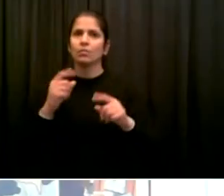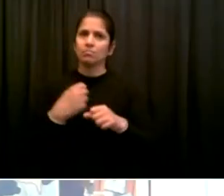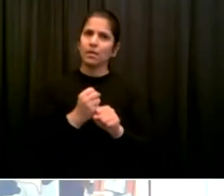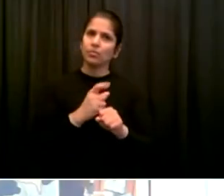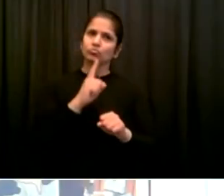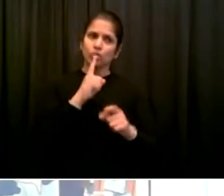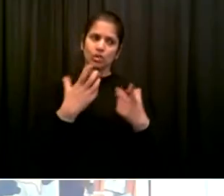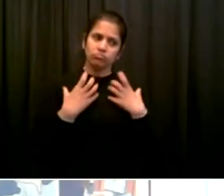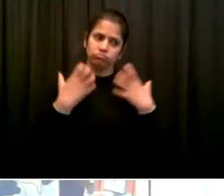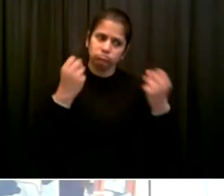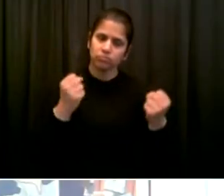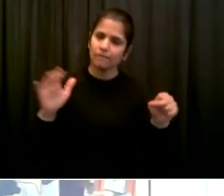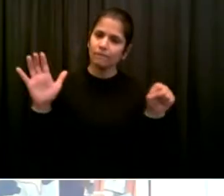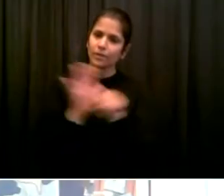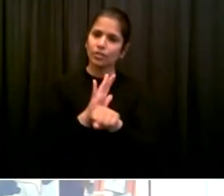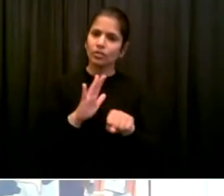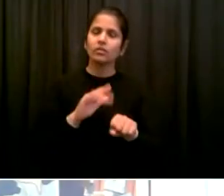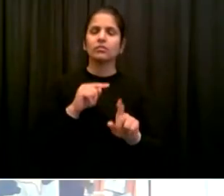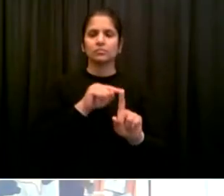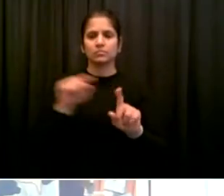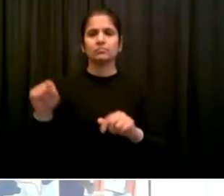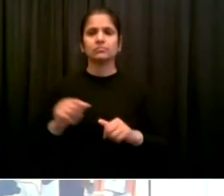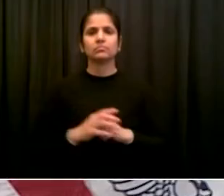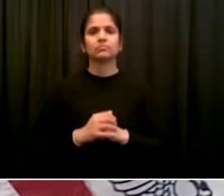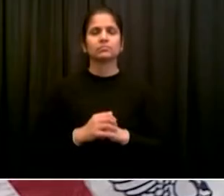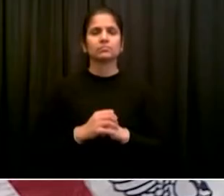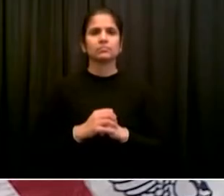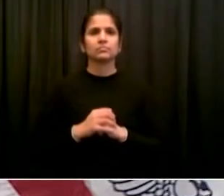of a normal life. Amen. Go ahead.